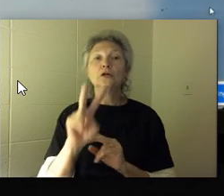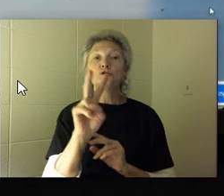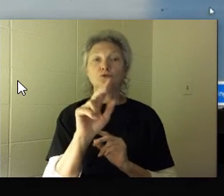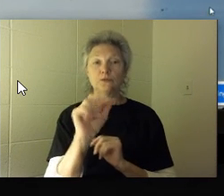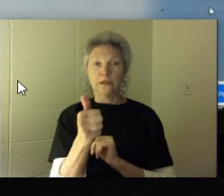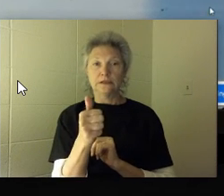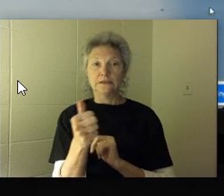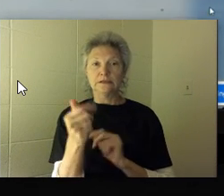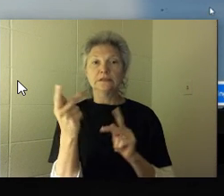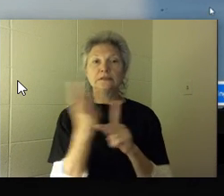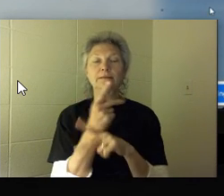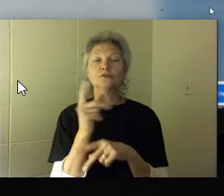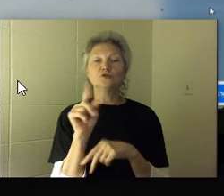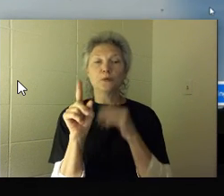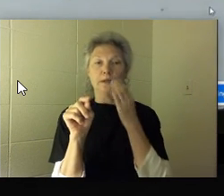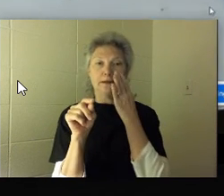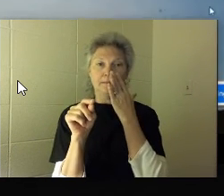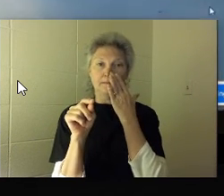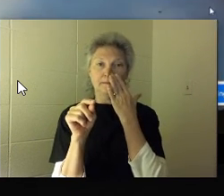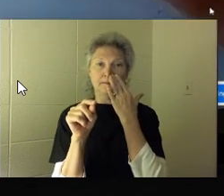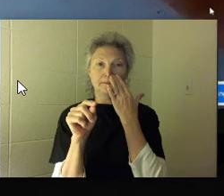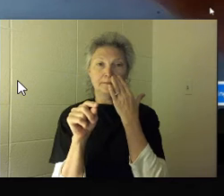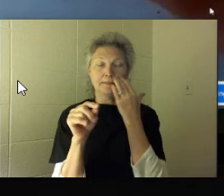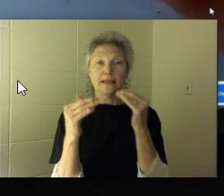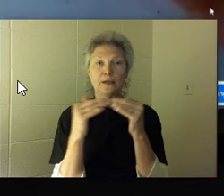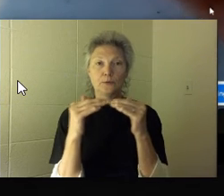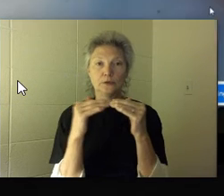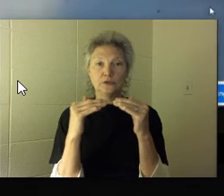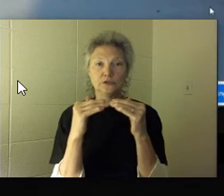tens times 20 is